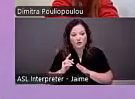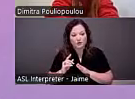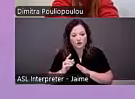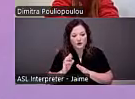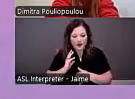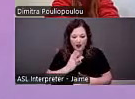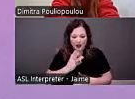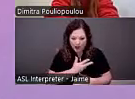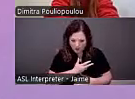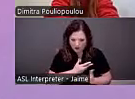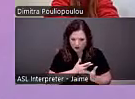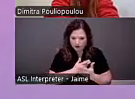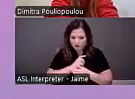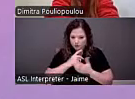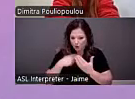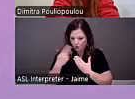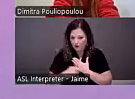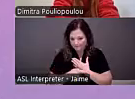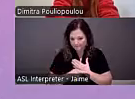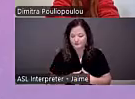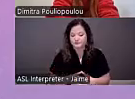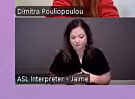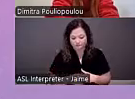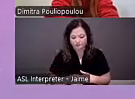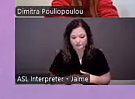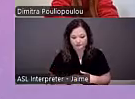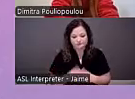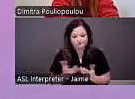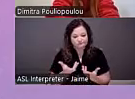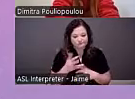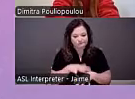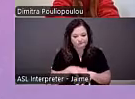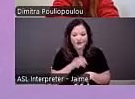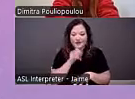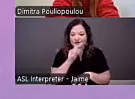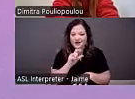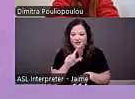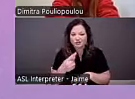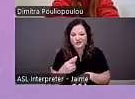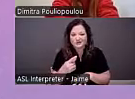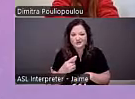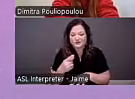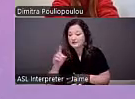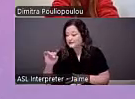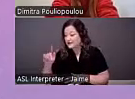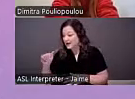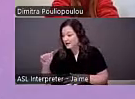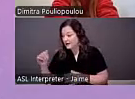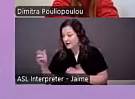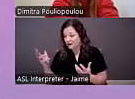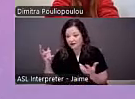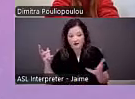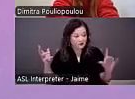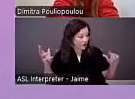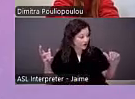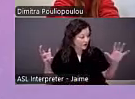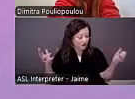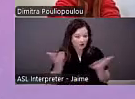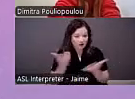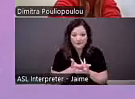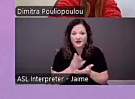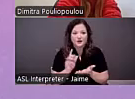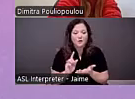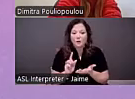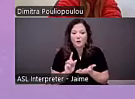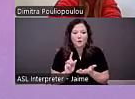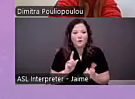program. And this integration wasn't just about combining data, it was about aligning the principles